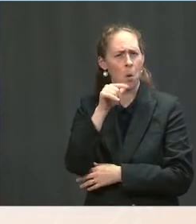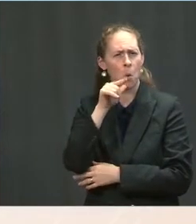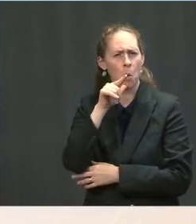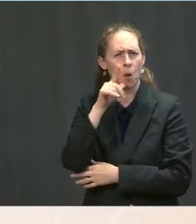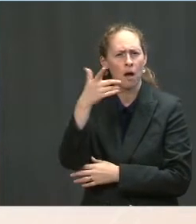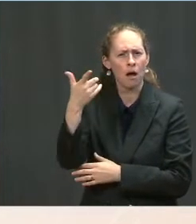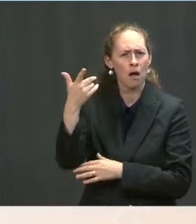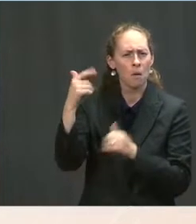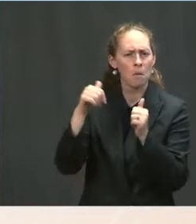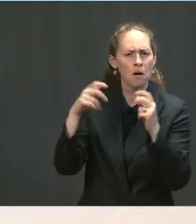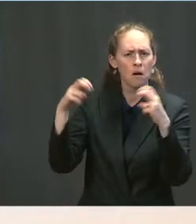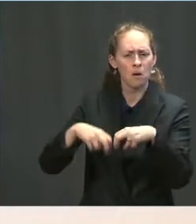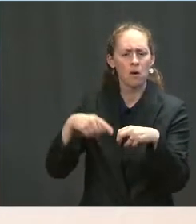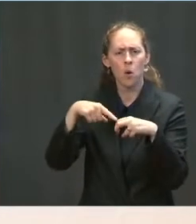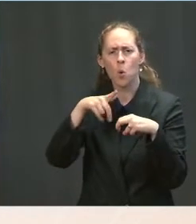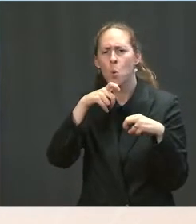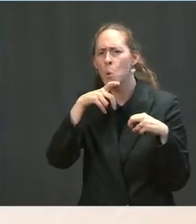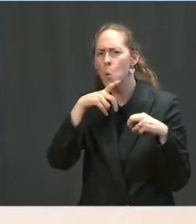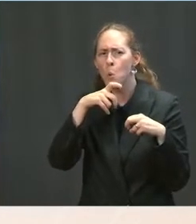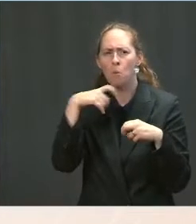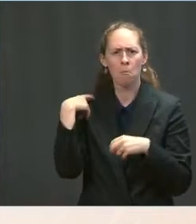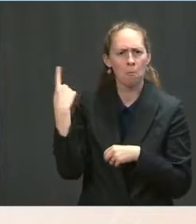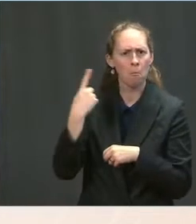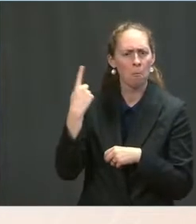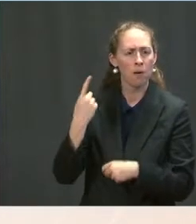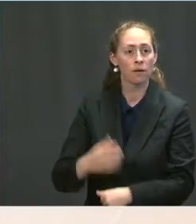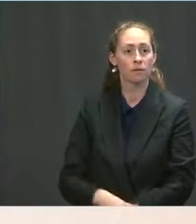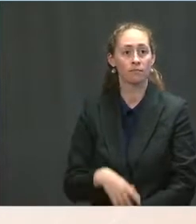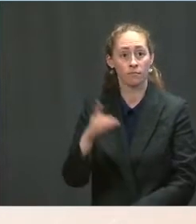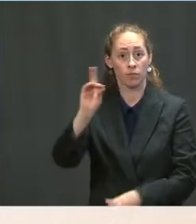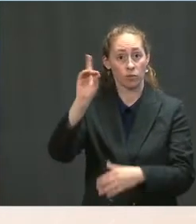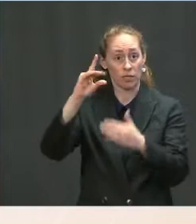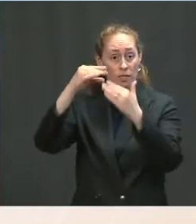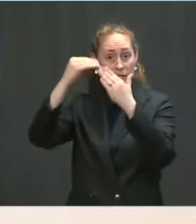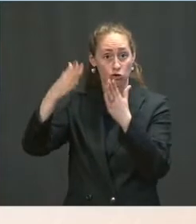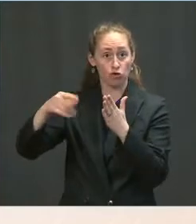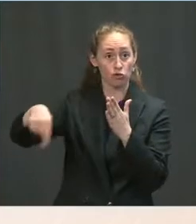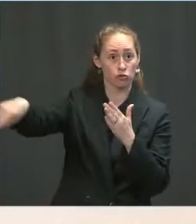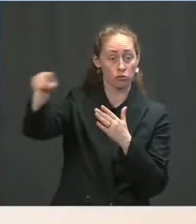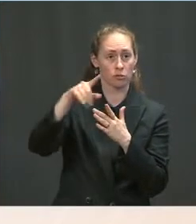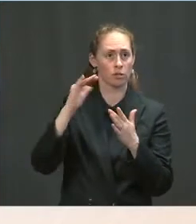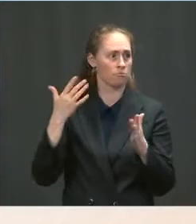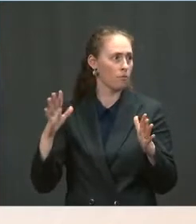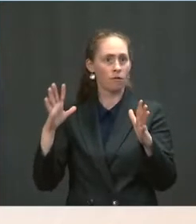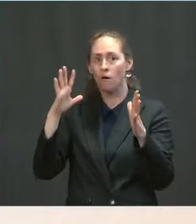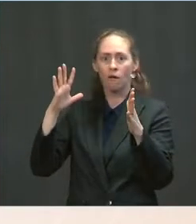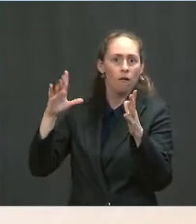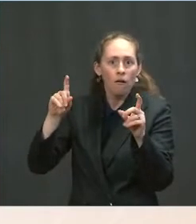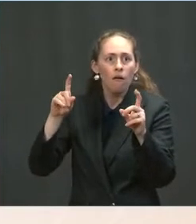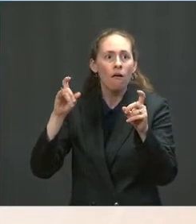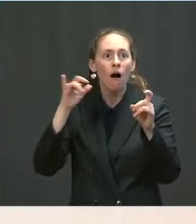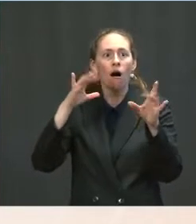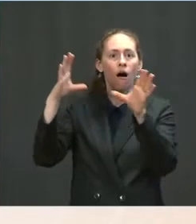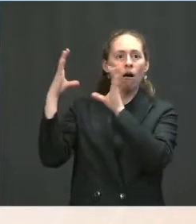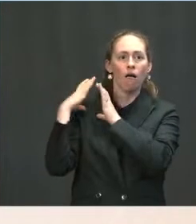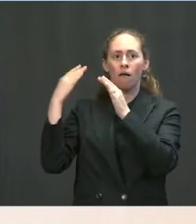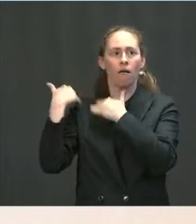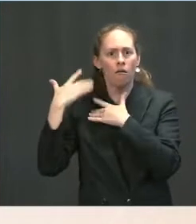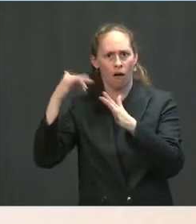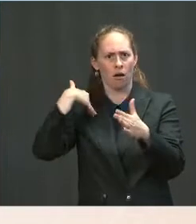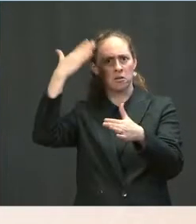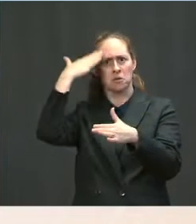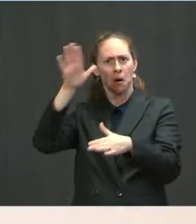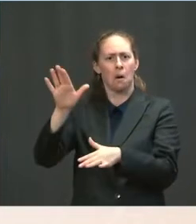leaders, quite frankly, seem pretty surprised that it's now their responsibility. Obviously, we know the Supreme Court decision has been out for a